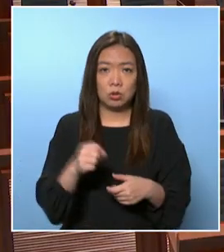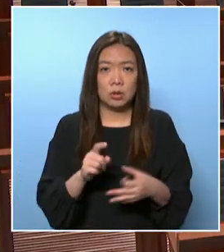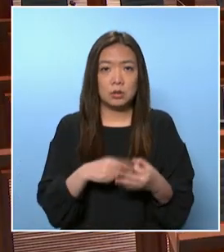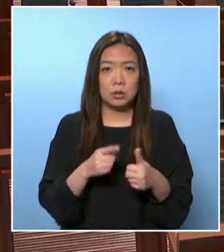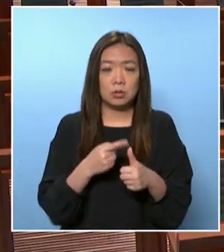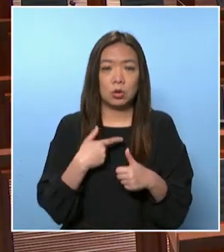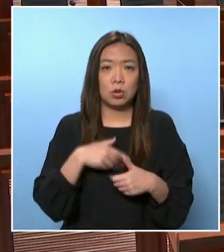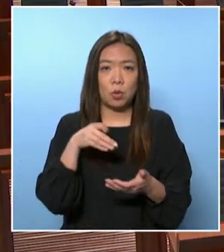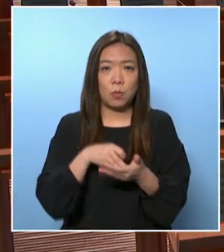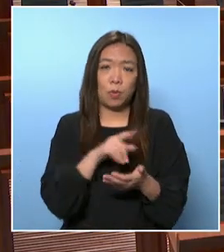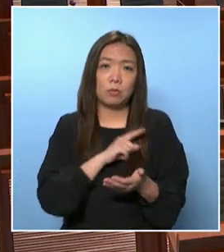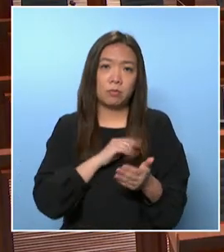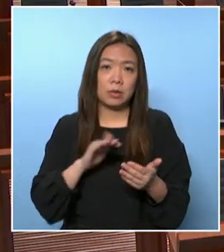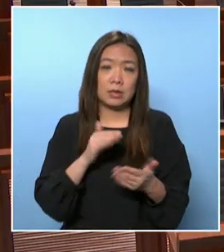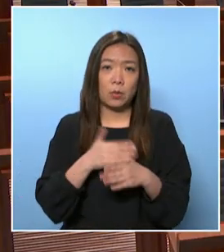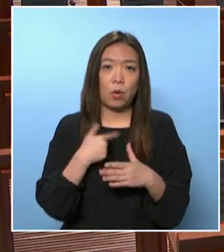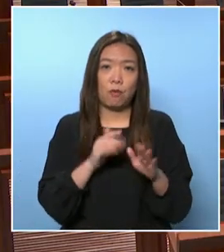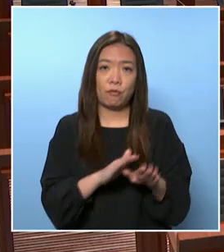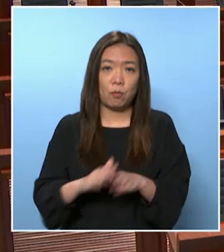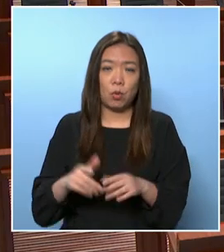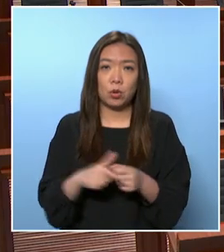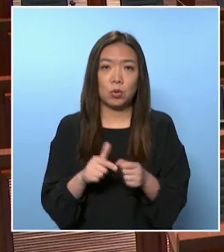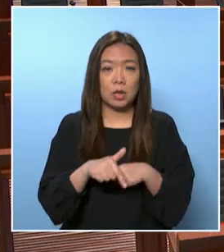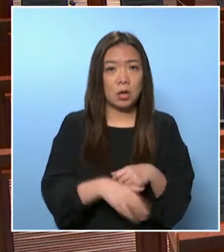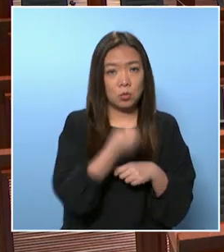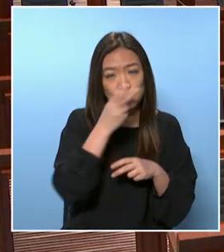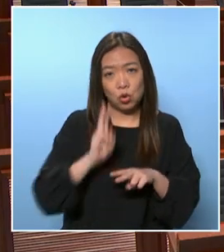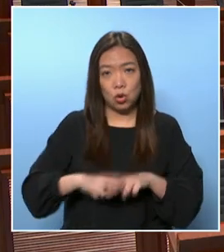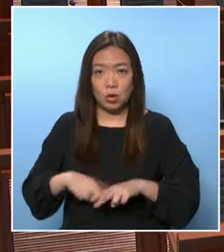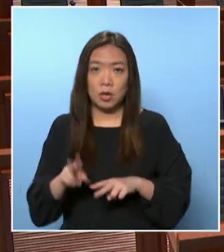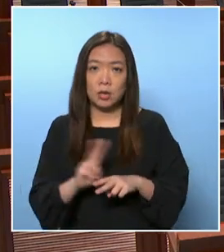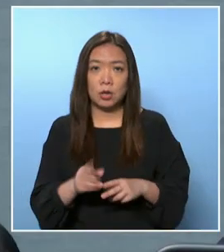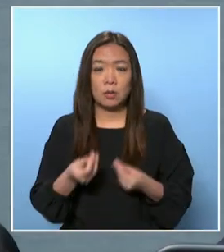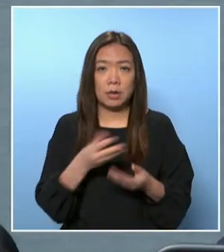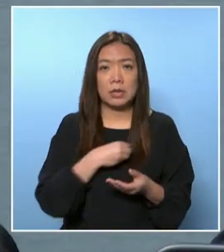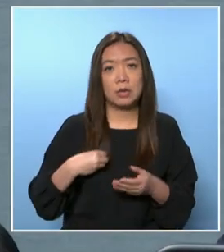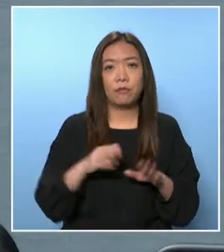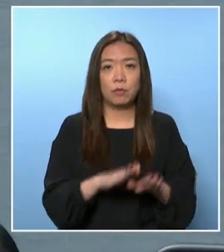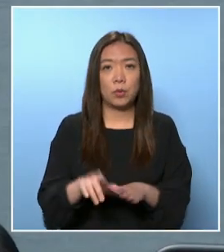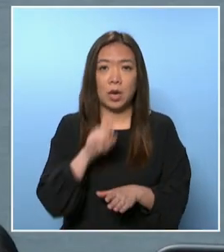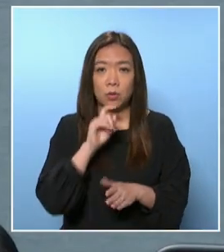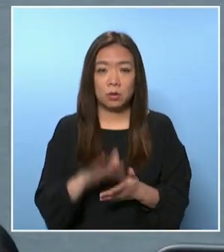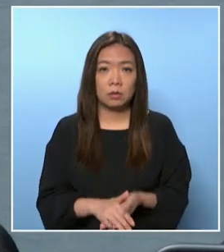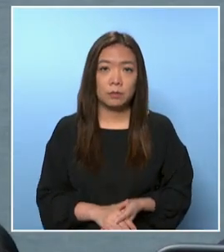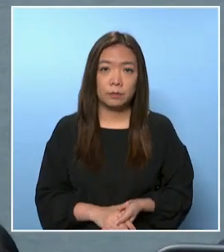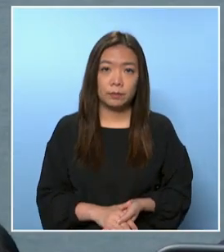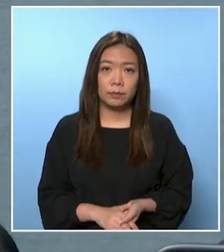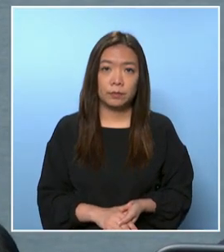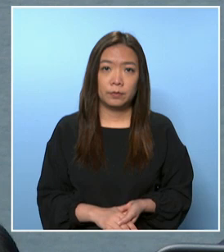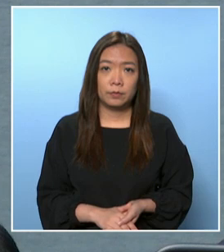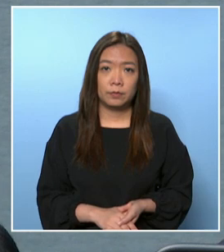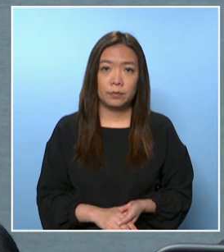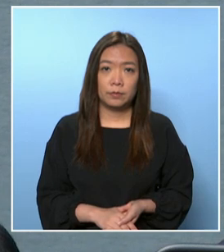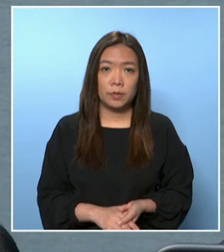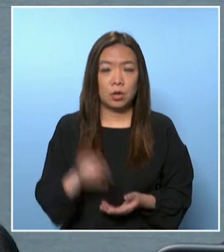Lam, Chairman, declaration of interest. The company that I serve is providing healthcare services in Hong Kong and